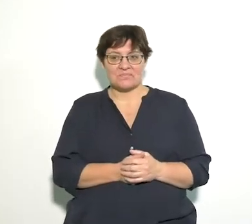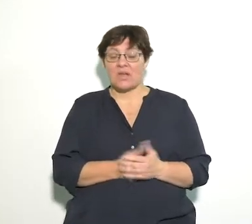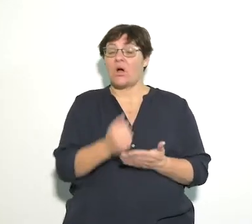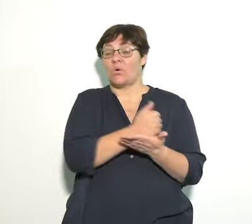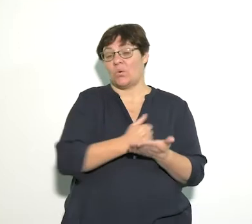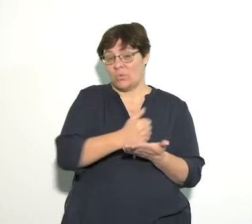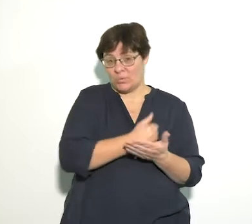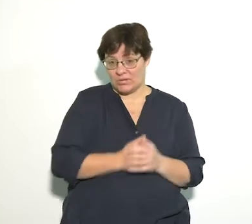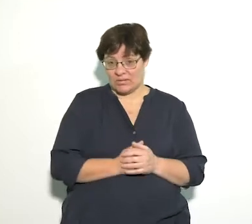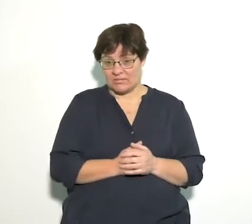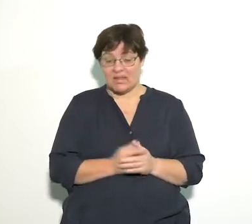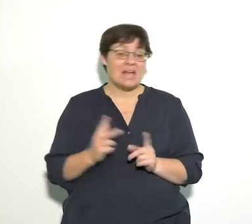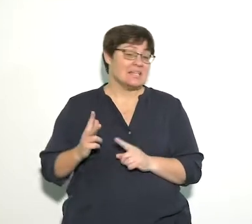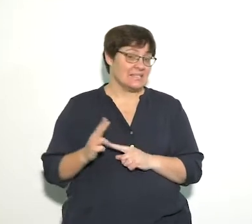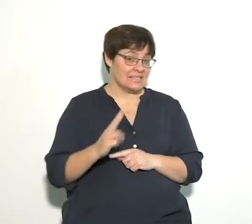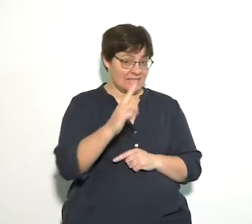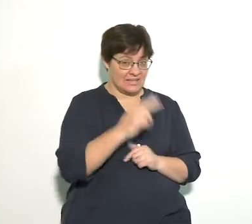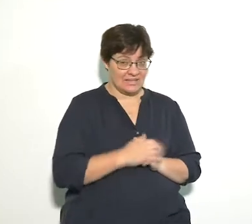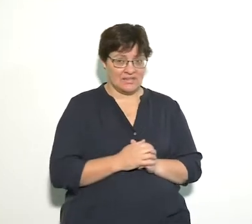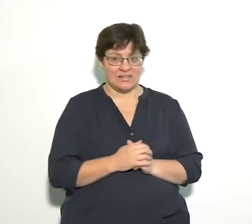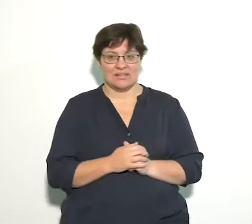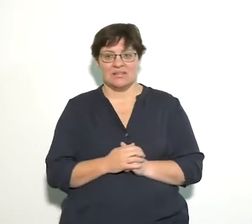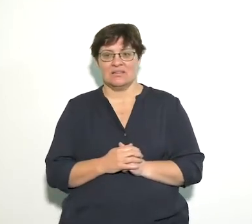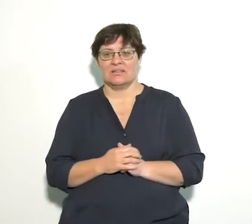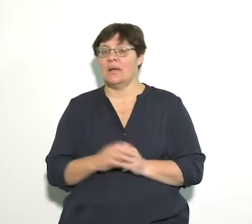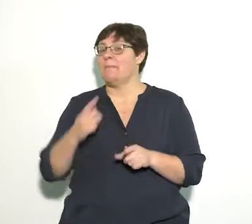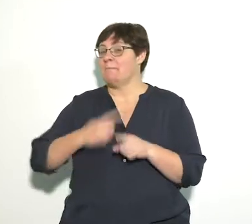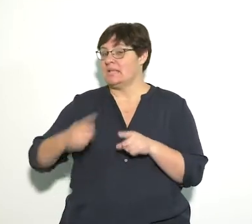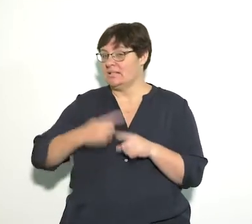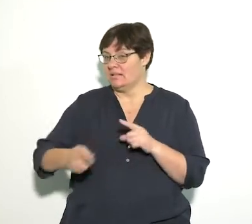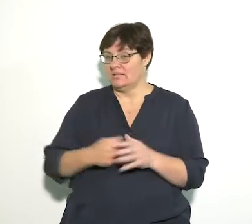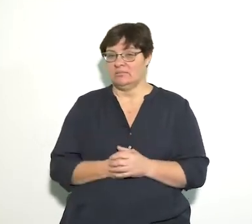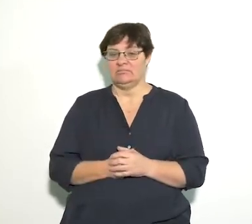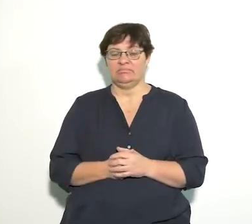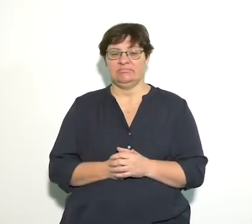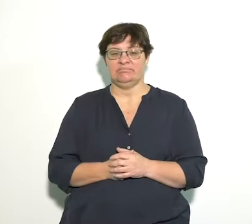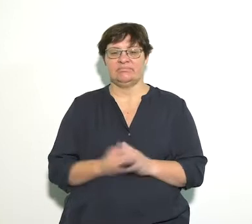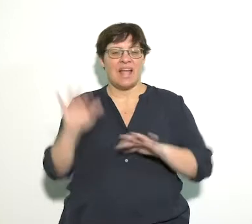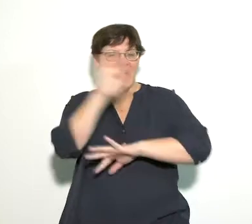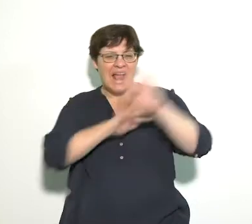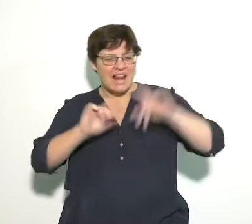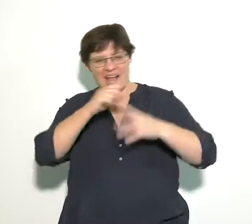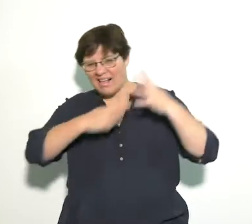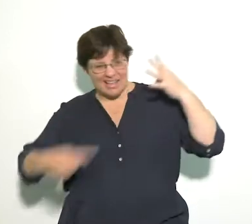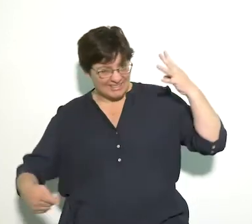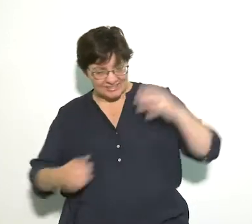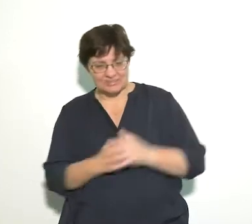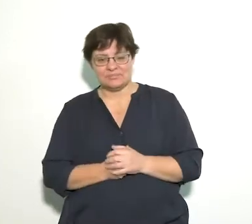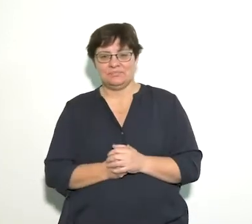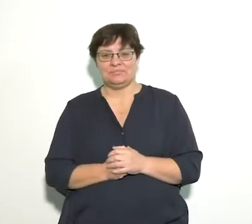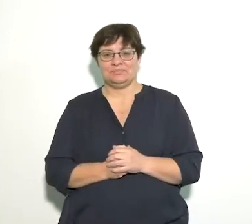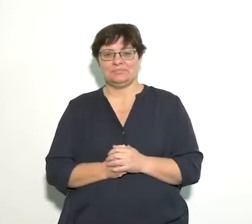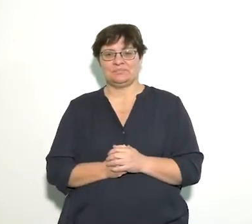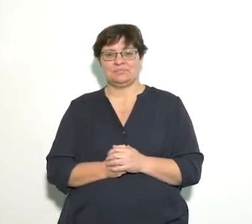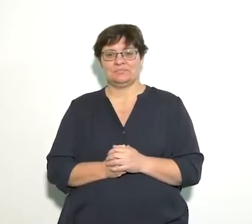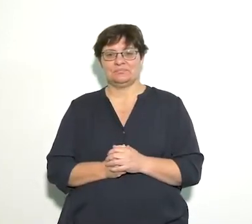glue, some scissors, a pencil, cokies, crayons, anything